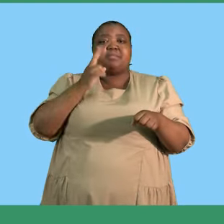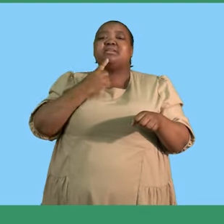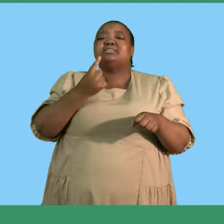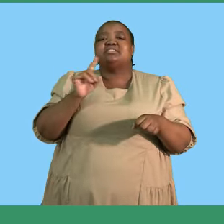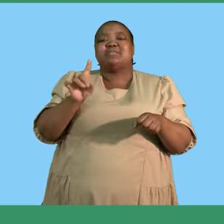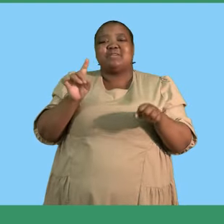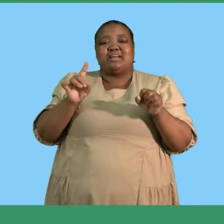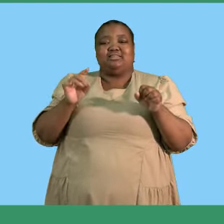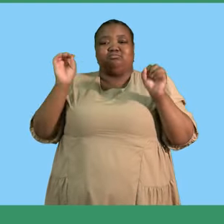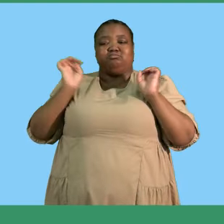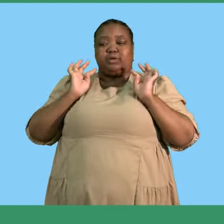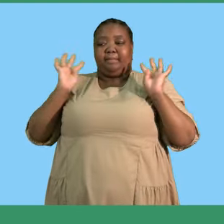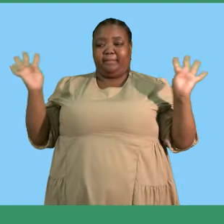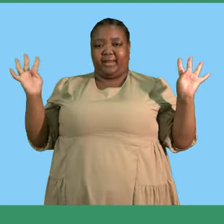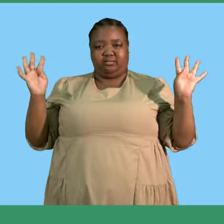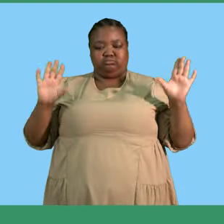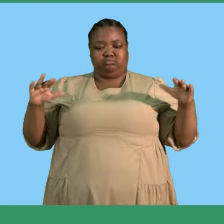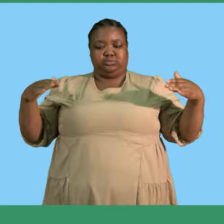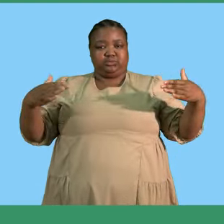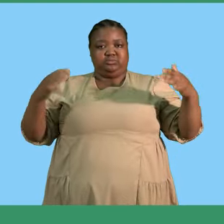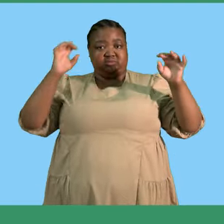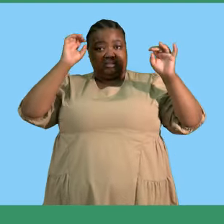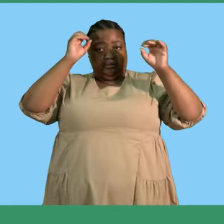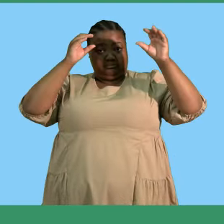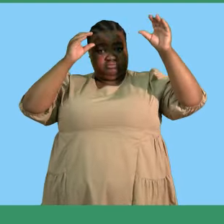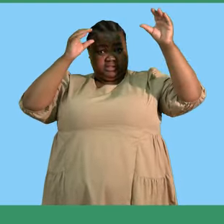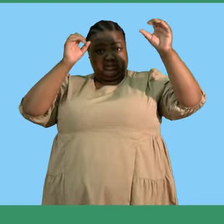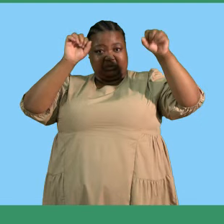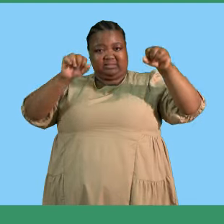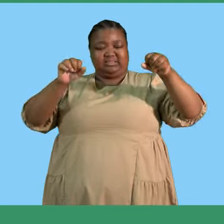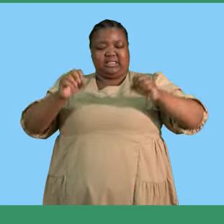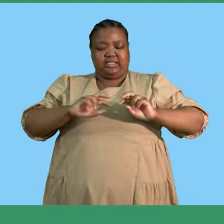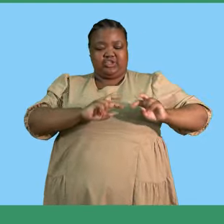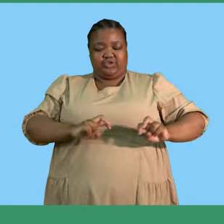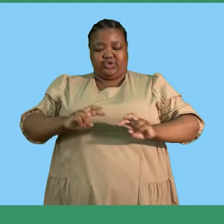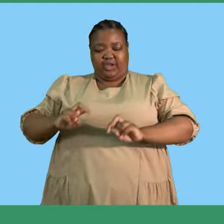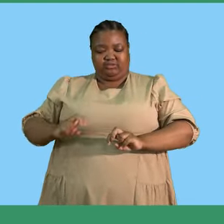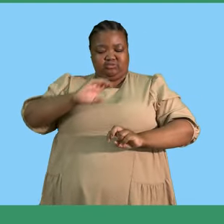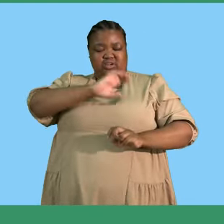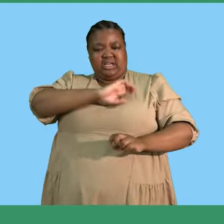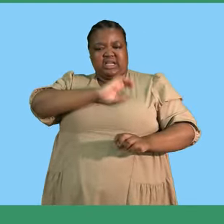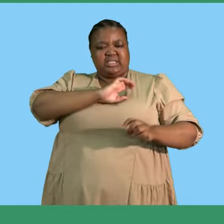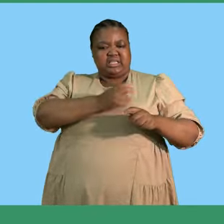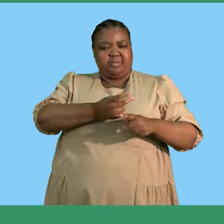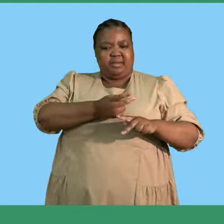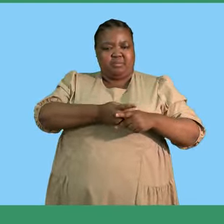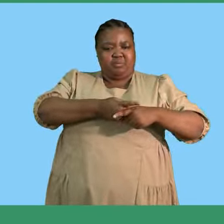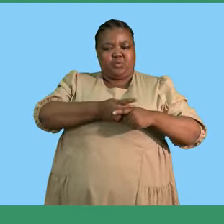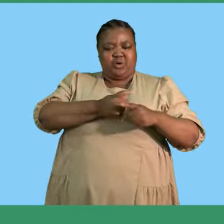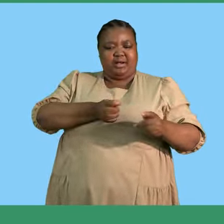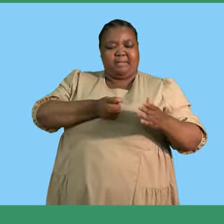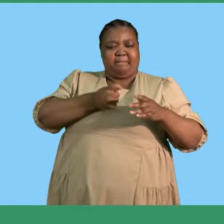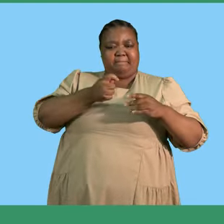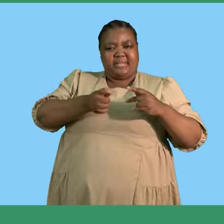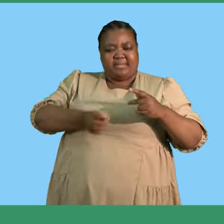a panel of experts to study the complaints by who? The customers that are buying the